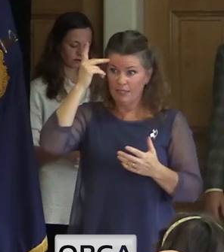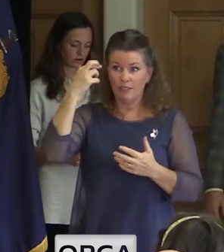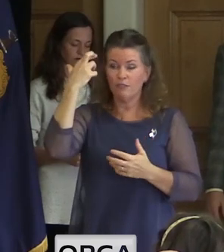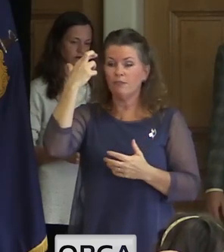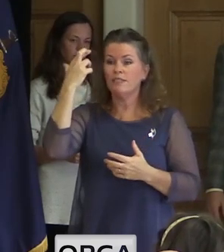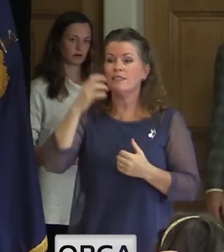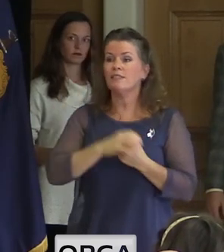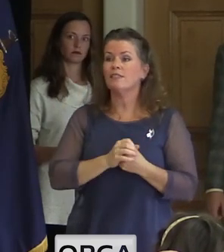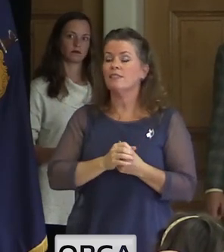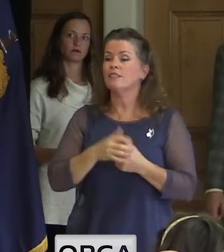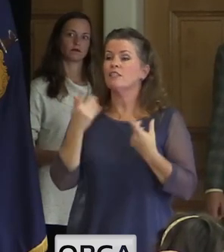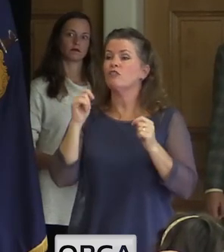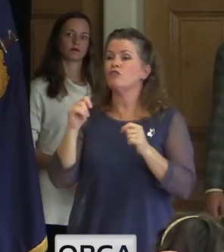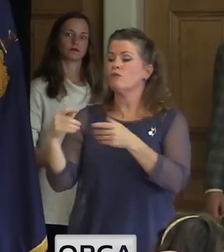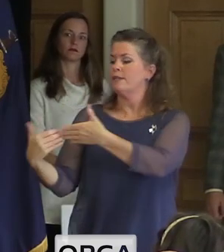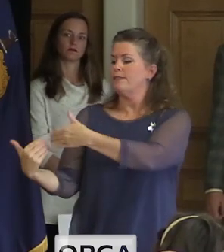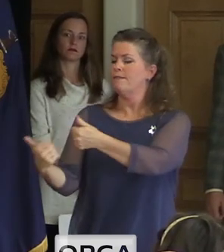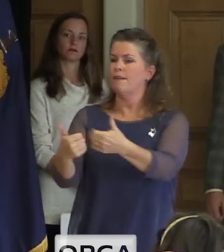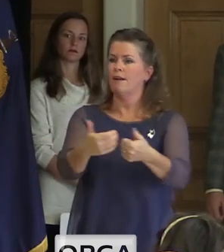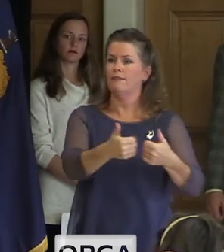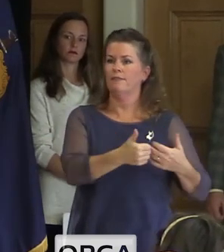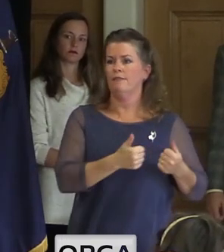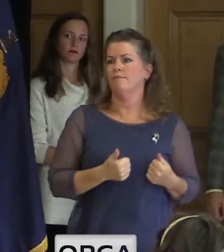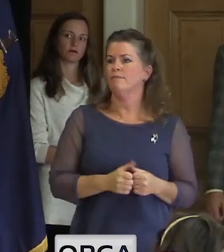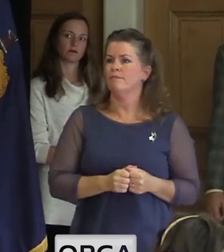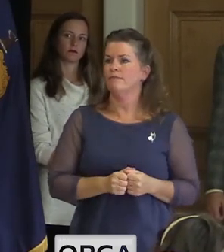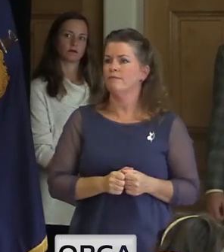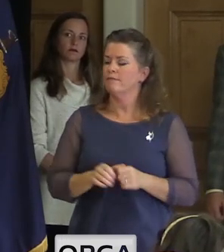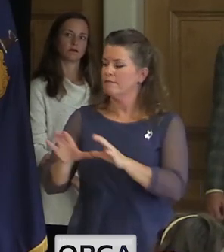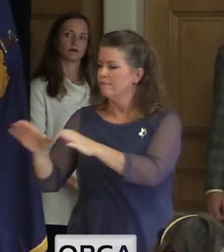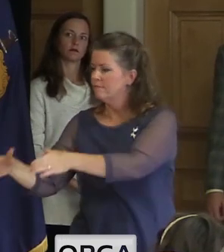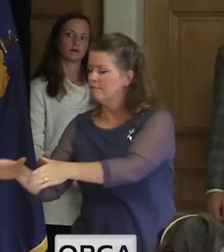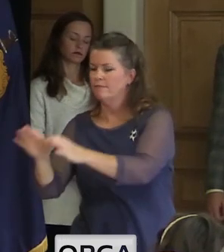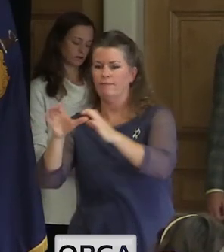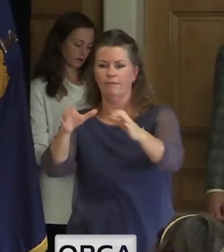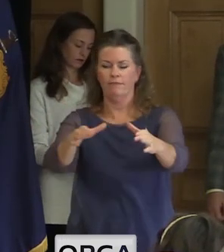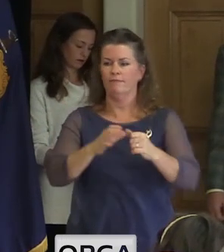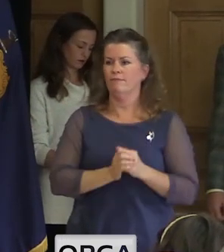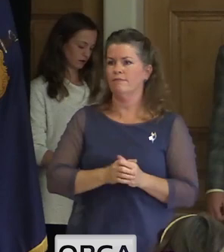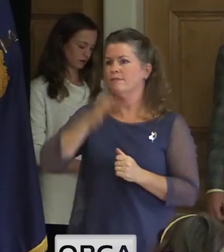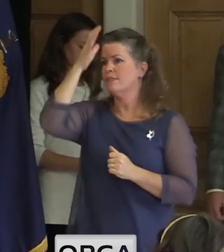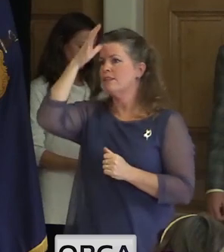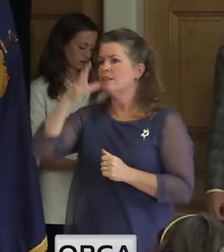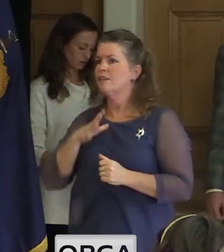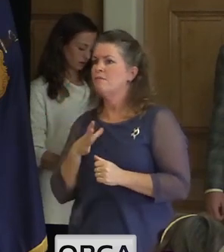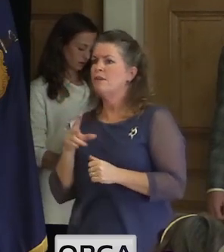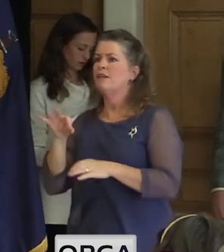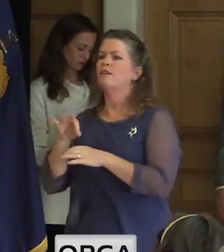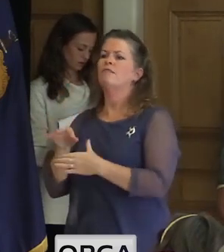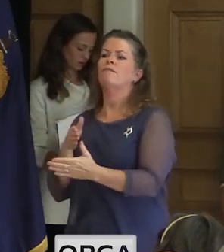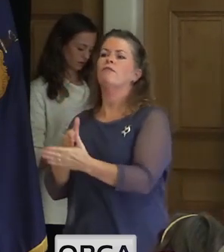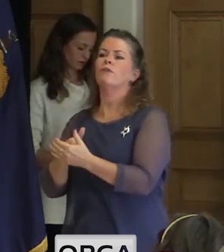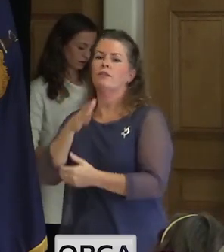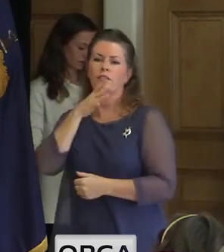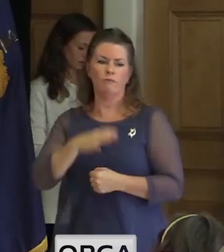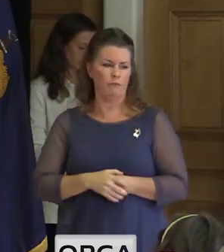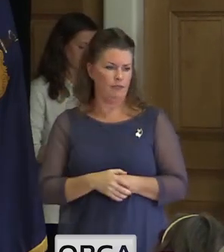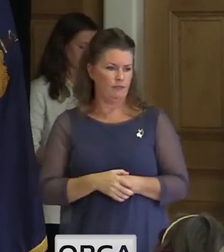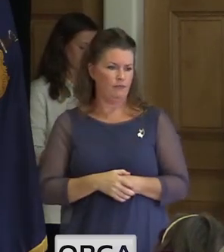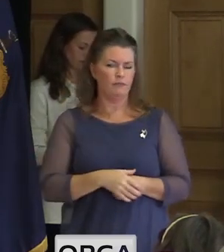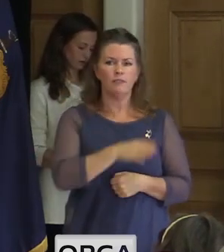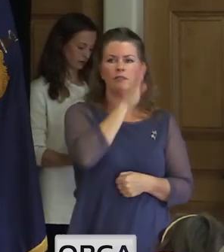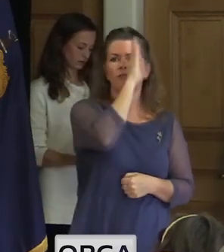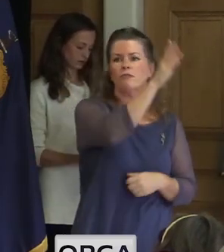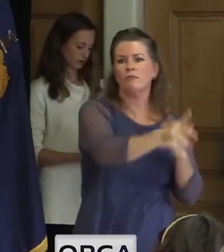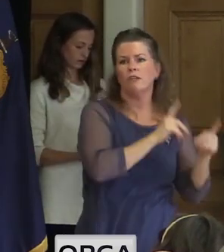trying to divide us up. He thinks he can get a vote here. He thinks he can get men to vote against women, straight people to vote against gay people,